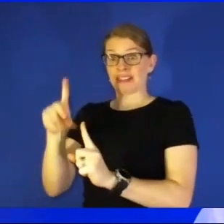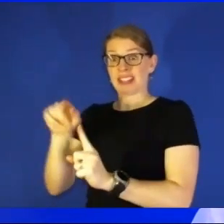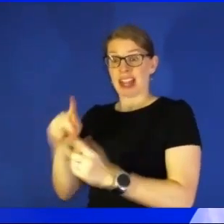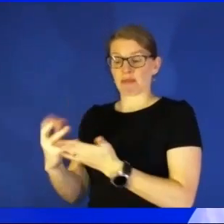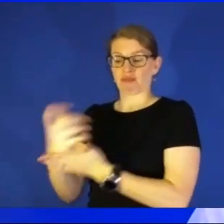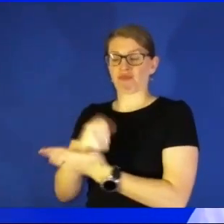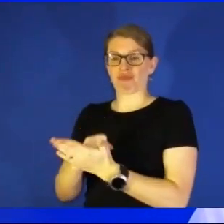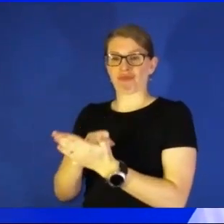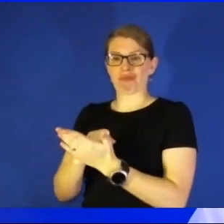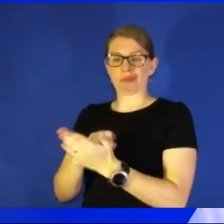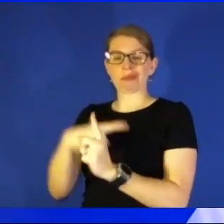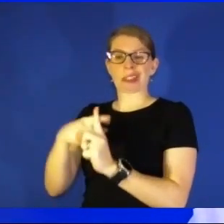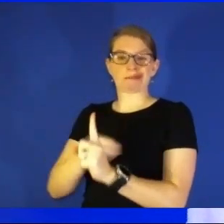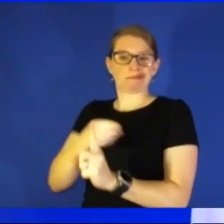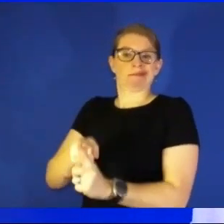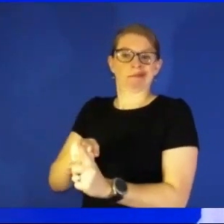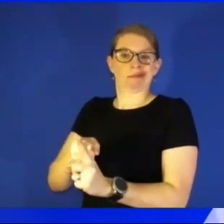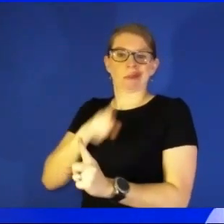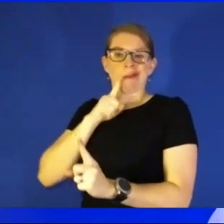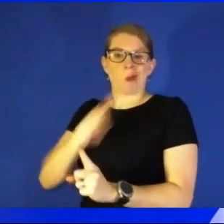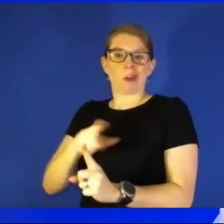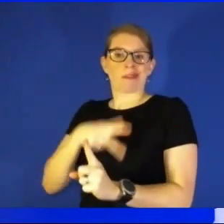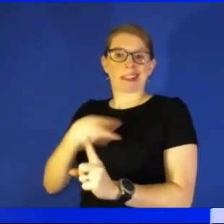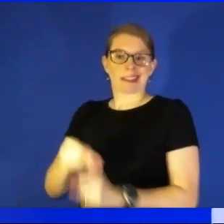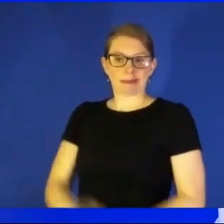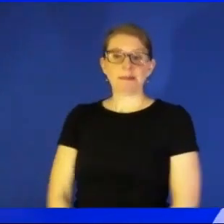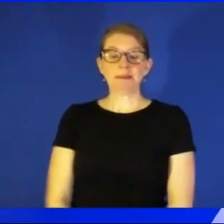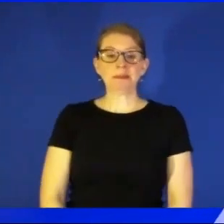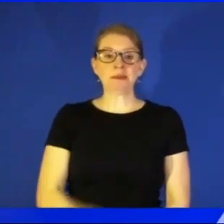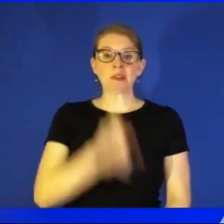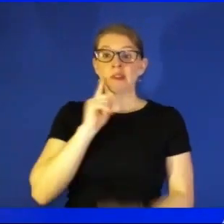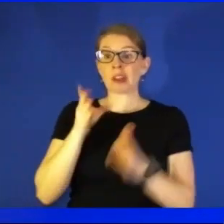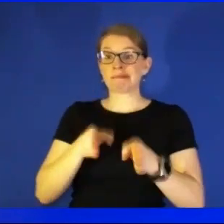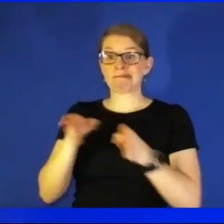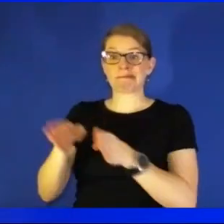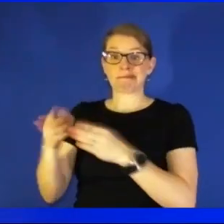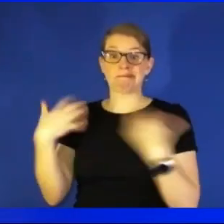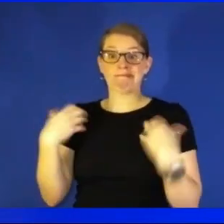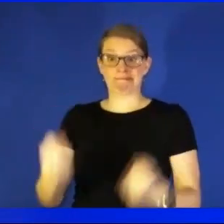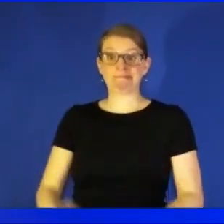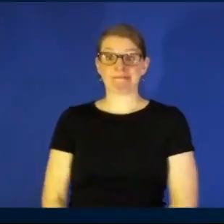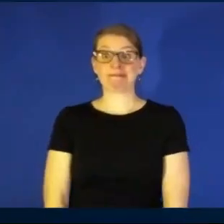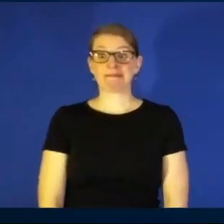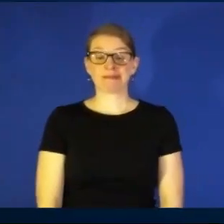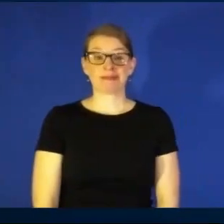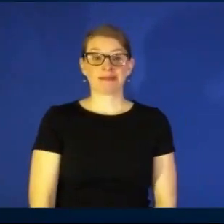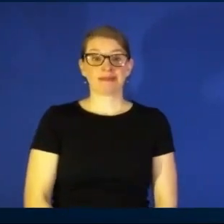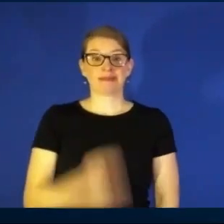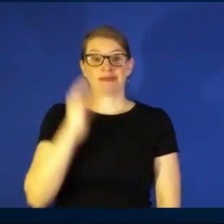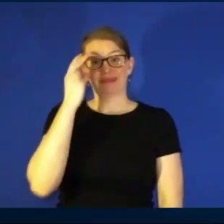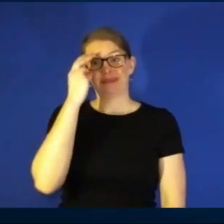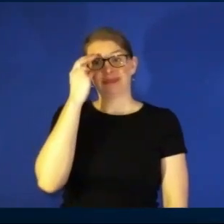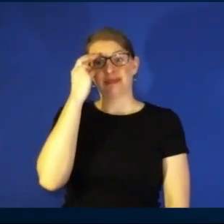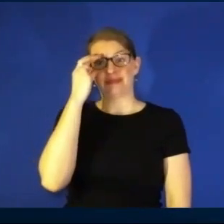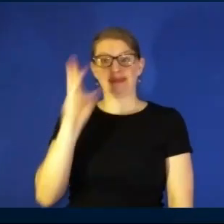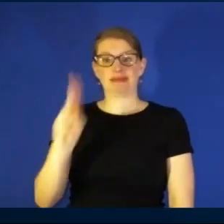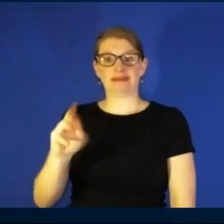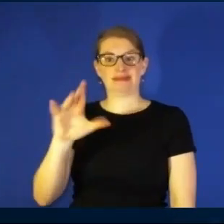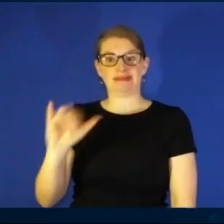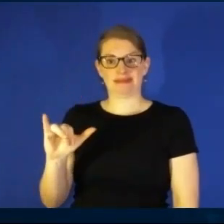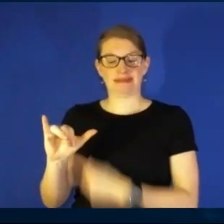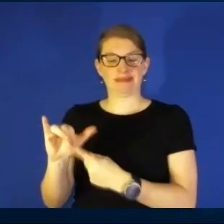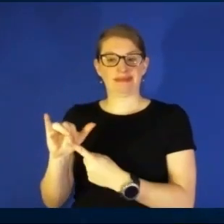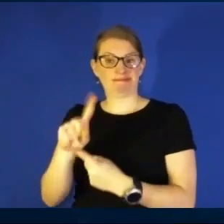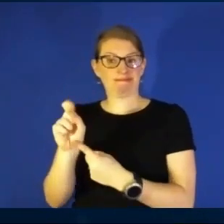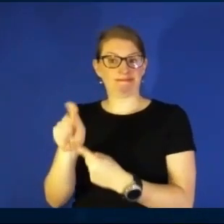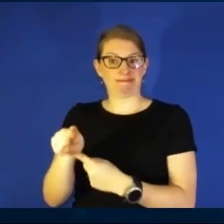of these vaccines on our individual health to help protect against going to the hospital. I have a question from Mary Galligan. Mary writes,